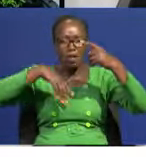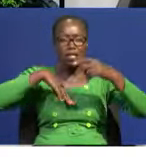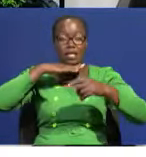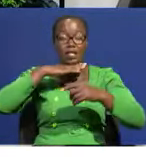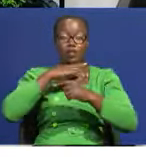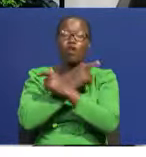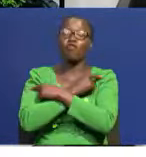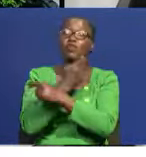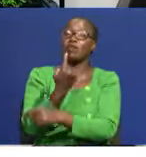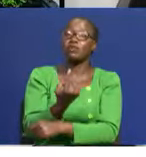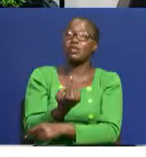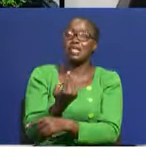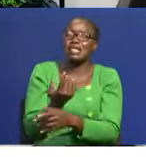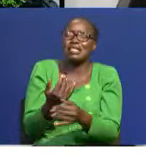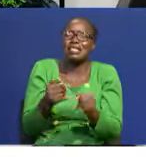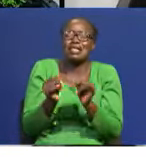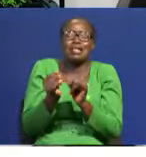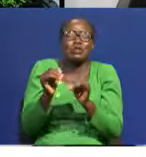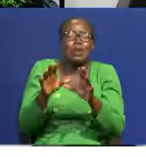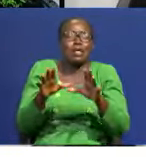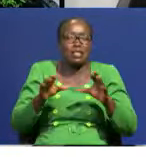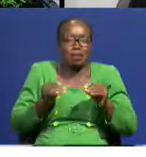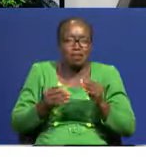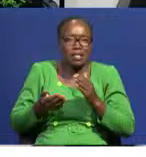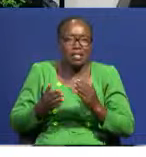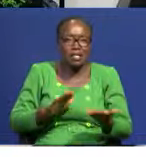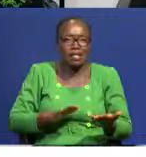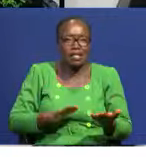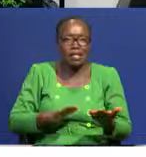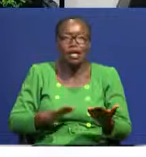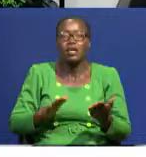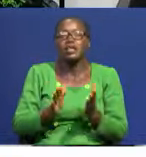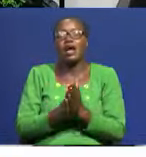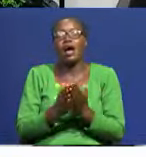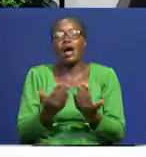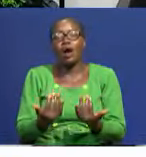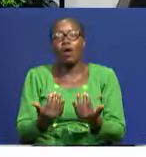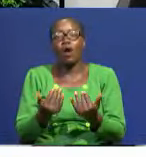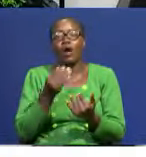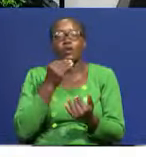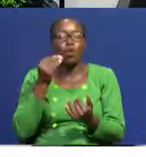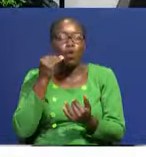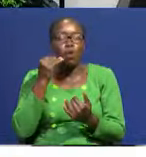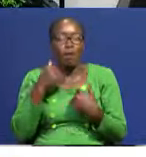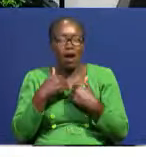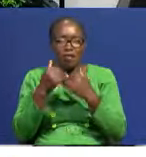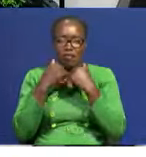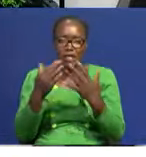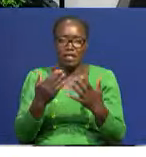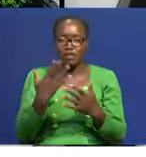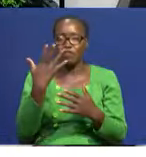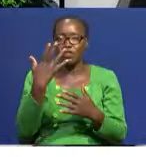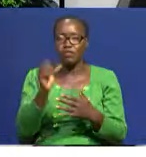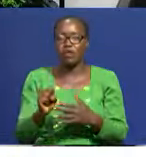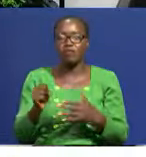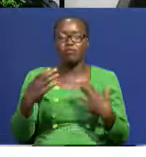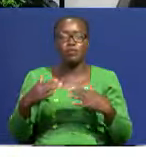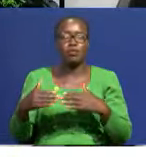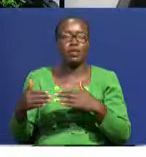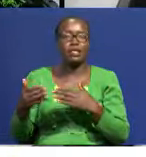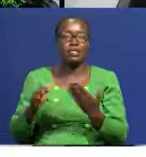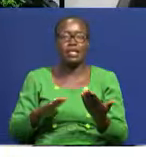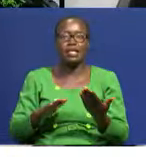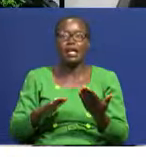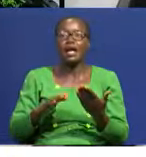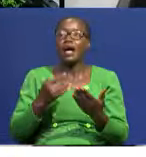ones as they try to come to terms with the tragedy that has rendered them homeless. At least 45 people have been confirmed dead, and over